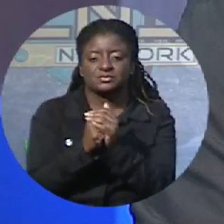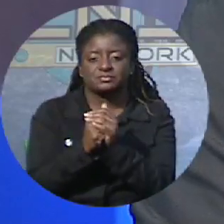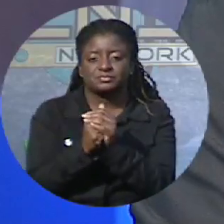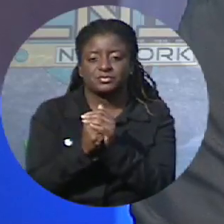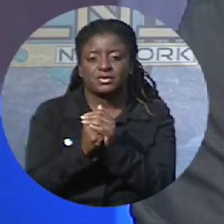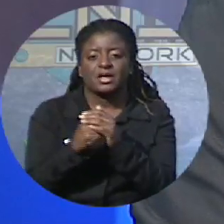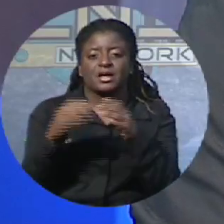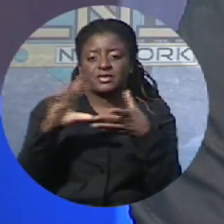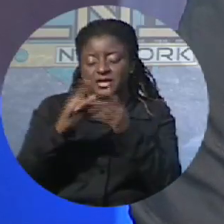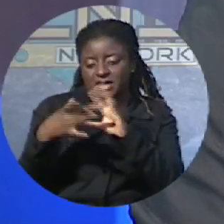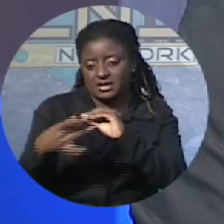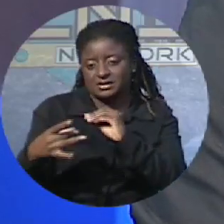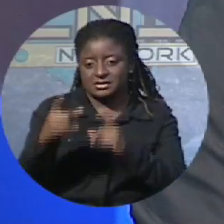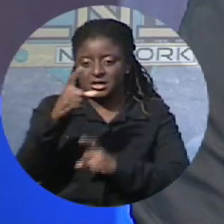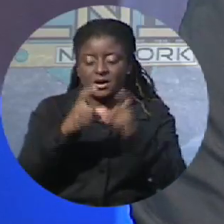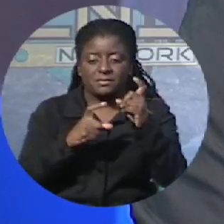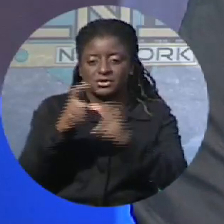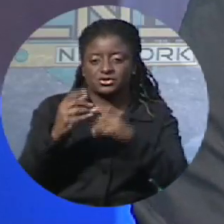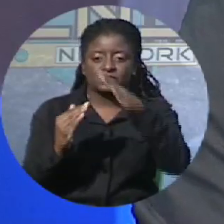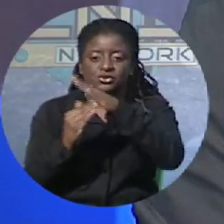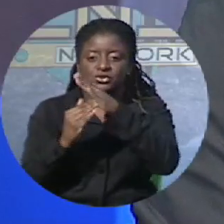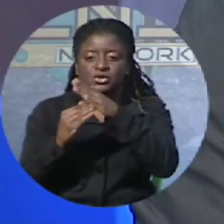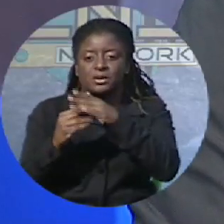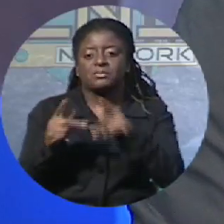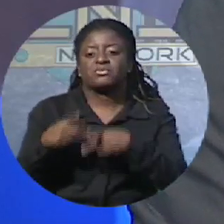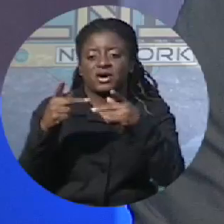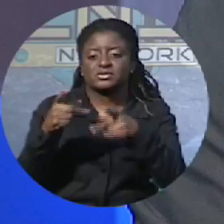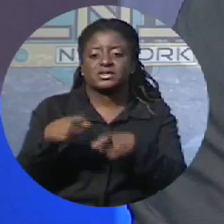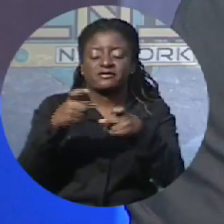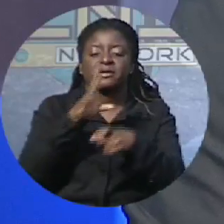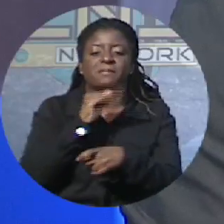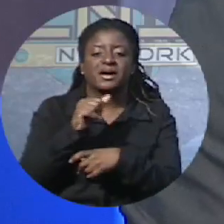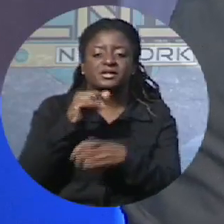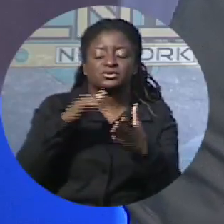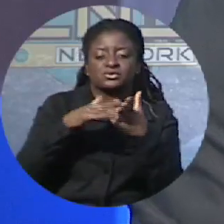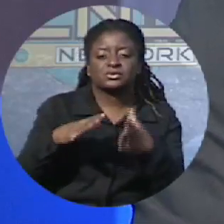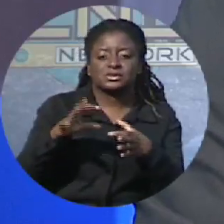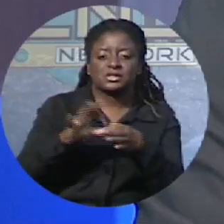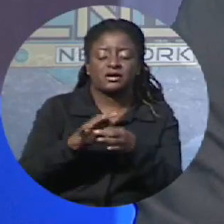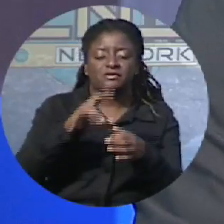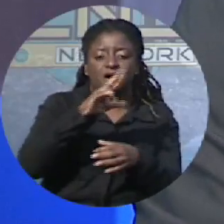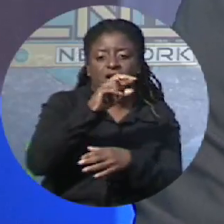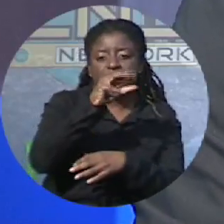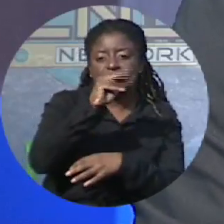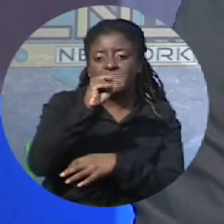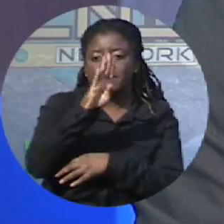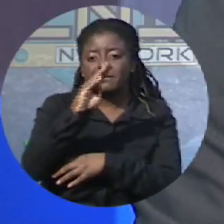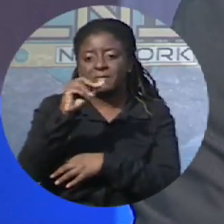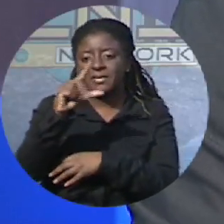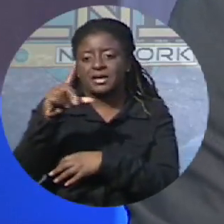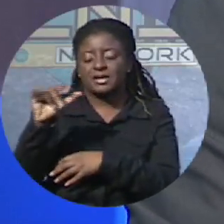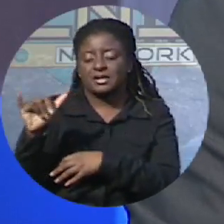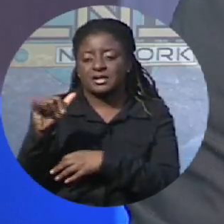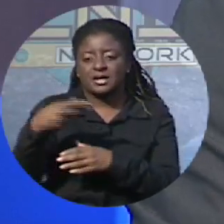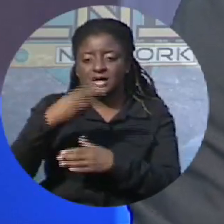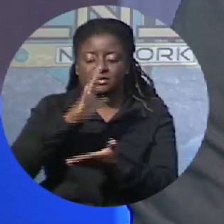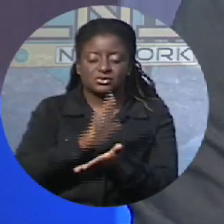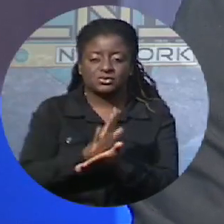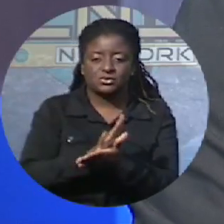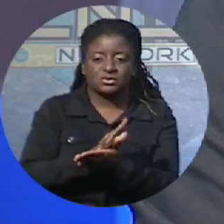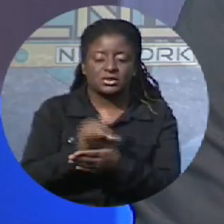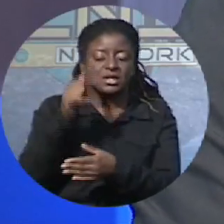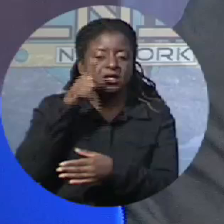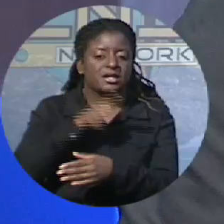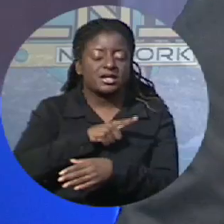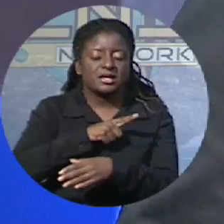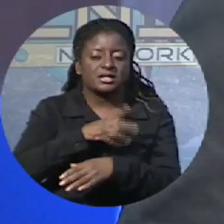were claimed by students at R.M. Bailey High School. However, Lady Darling scolded those who strolled in late. School principal